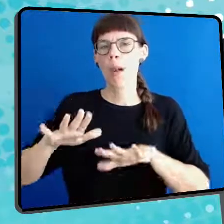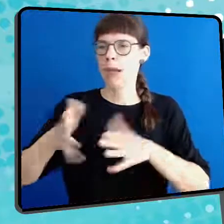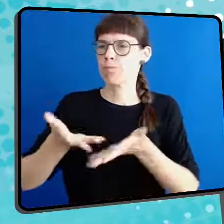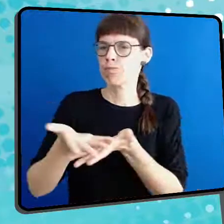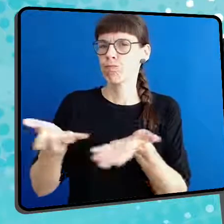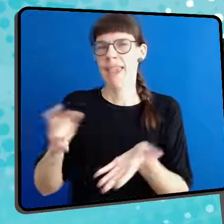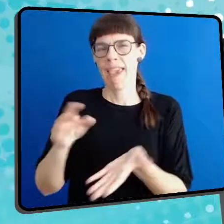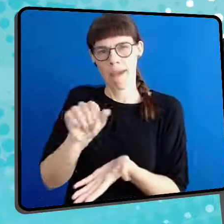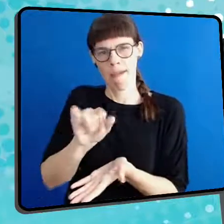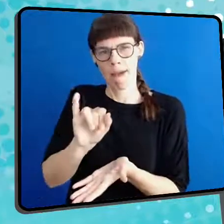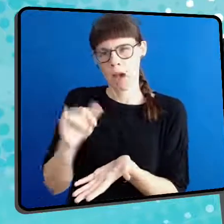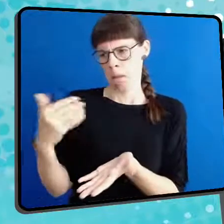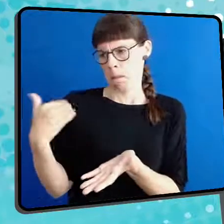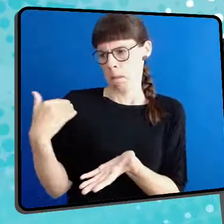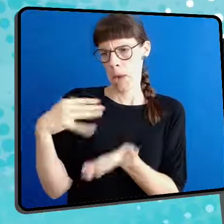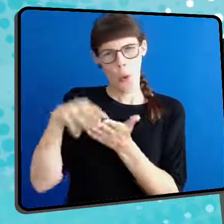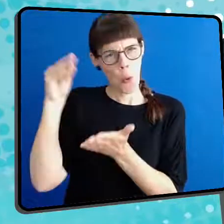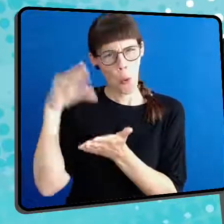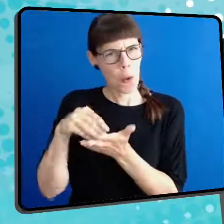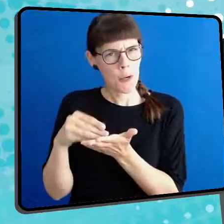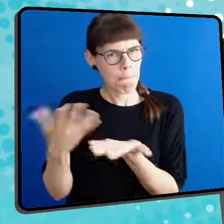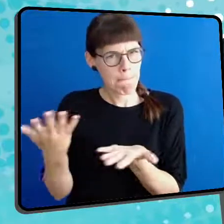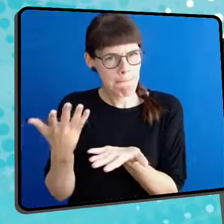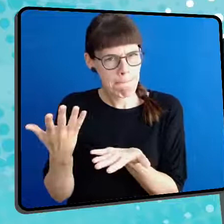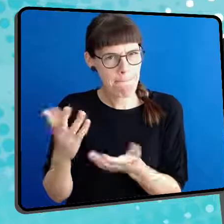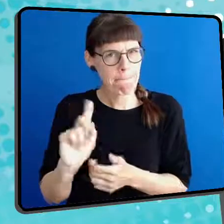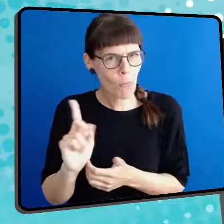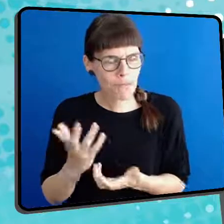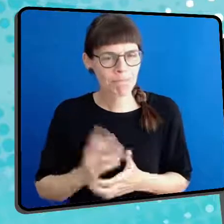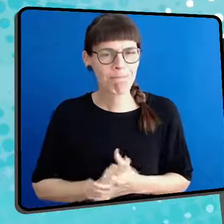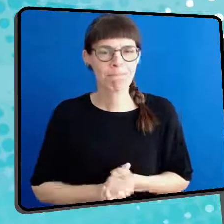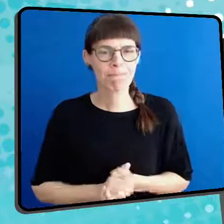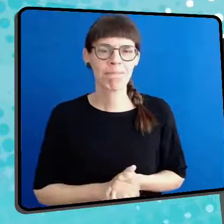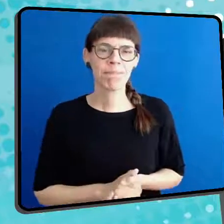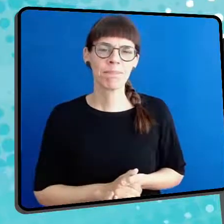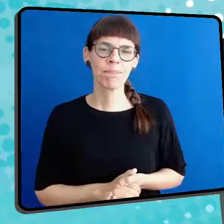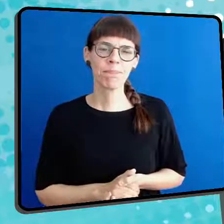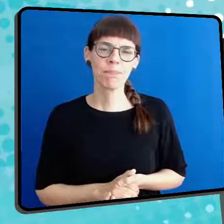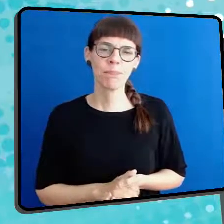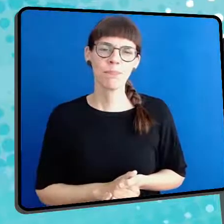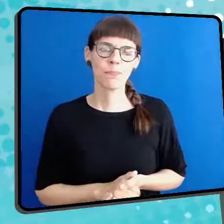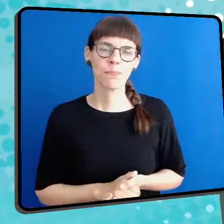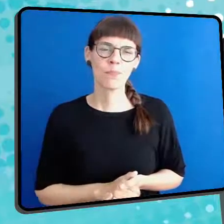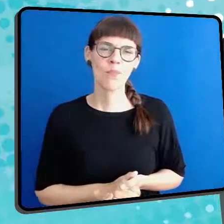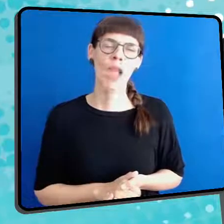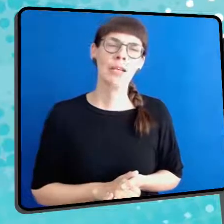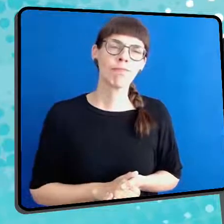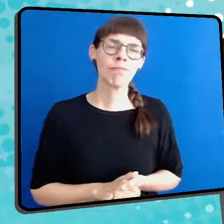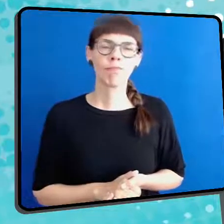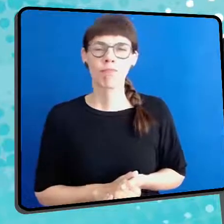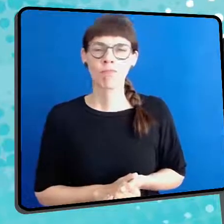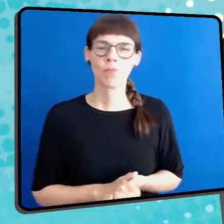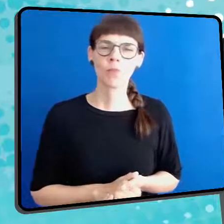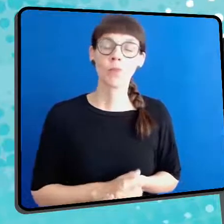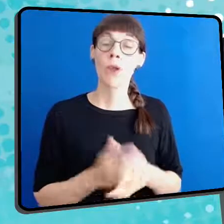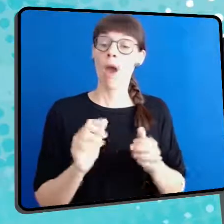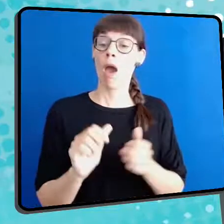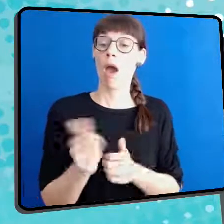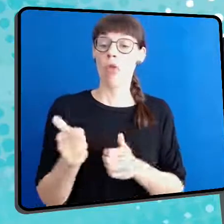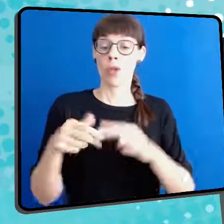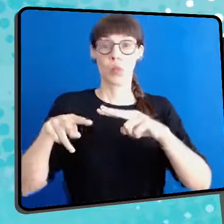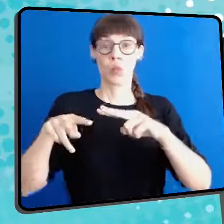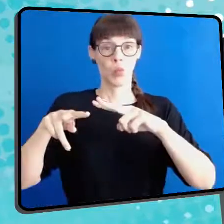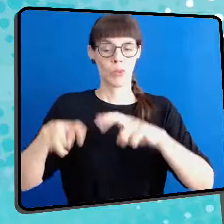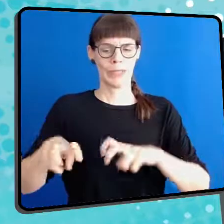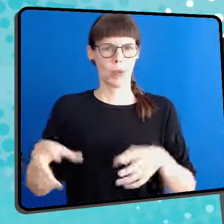thing you kind of learned about AI? Well, the last thing I learned from another research team internally